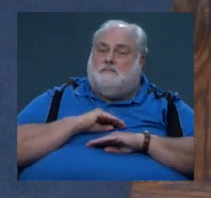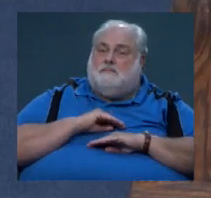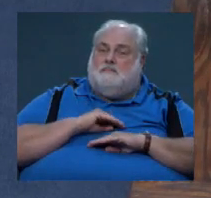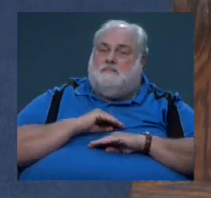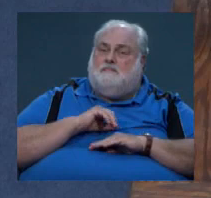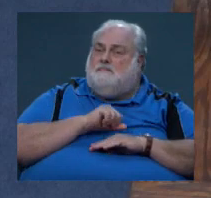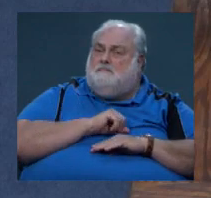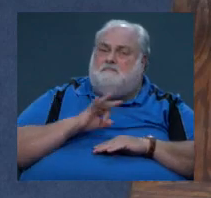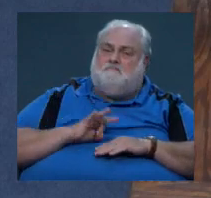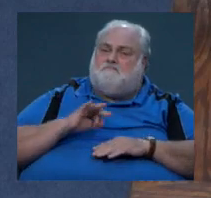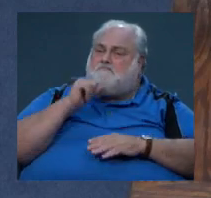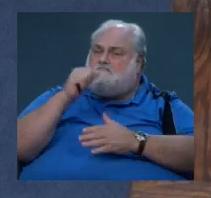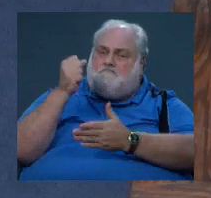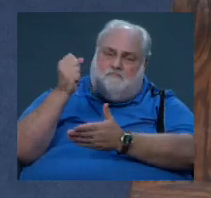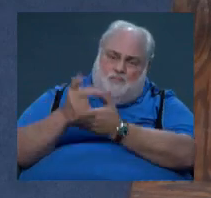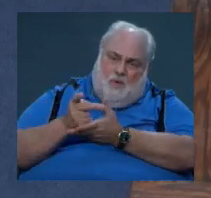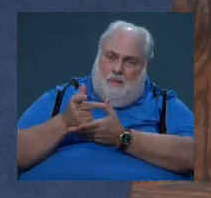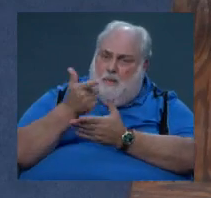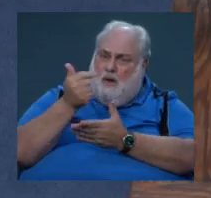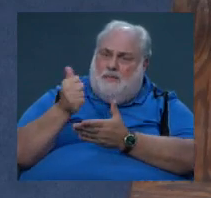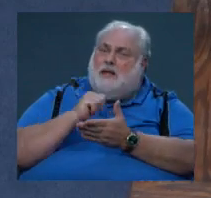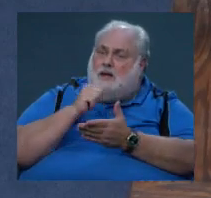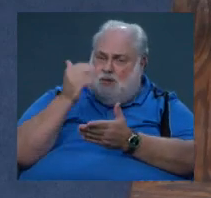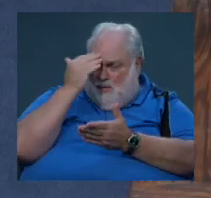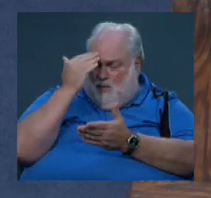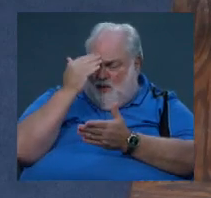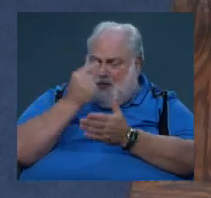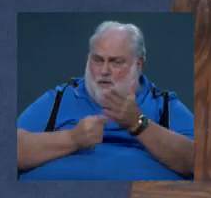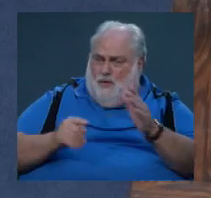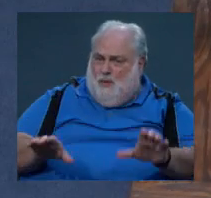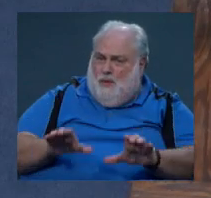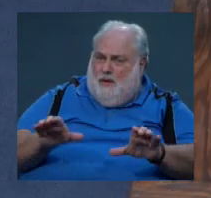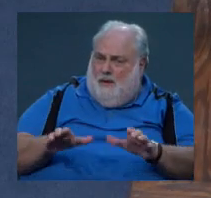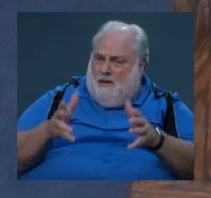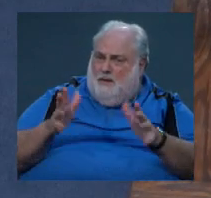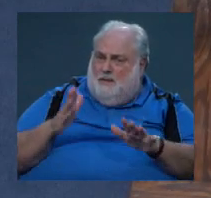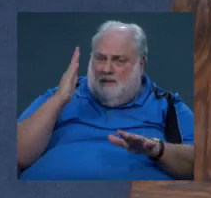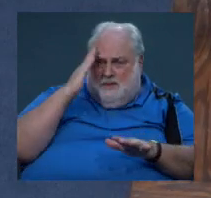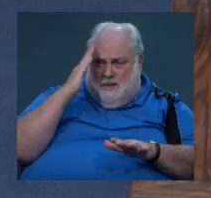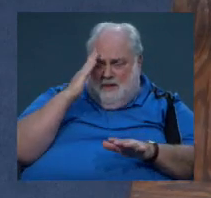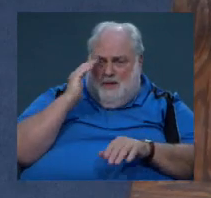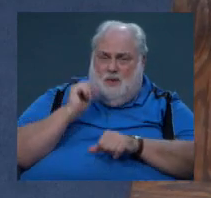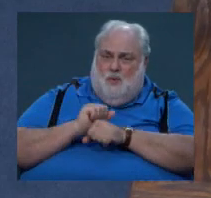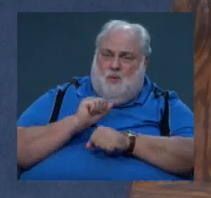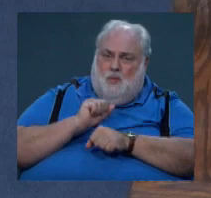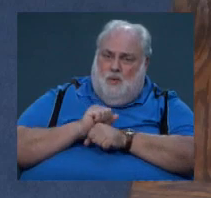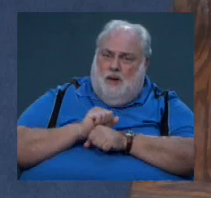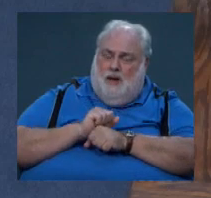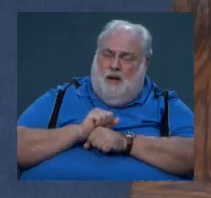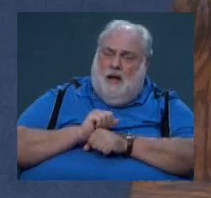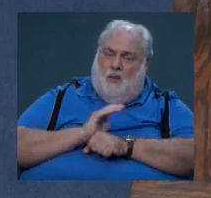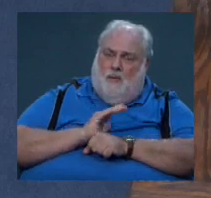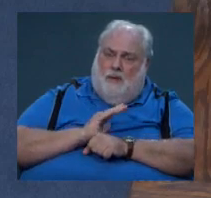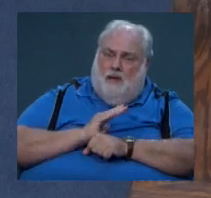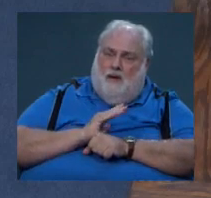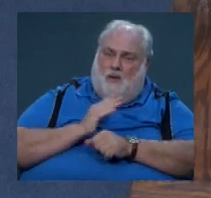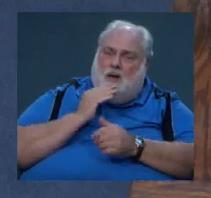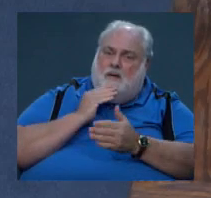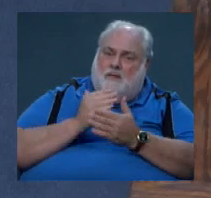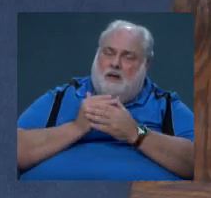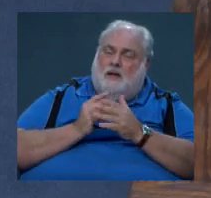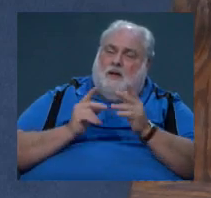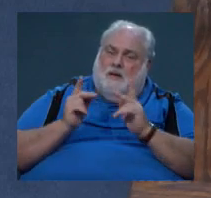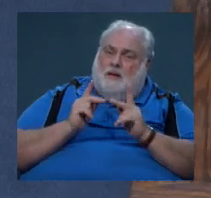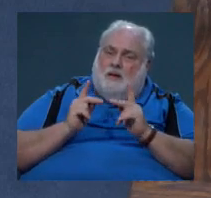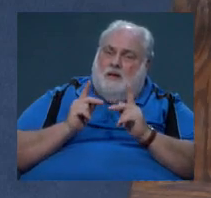just approve something because they don't know what they're doing. This will work, and it will work great. We're going to have